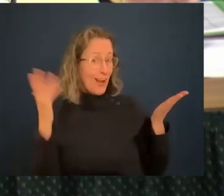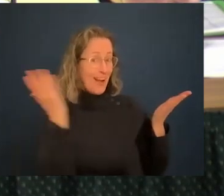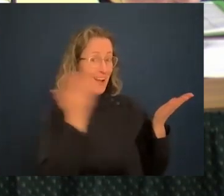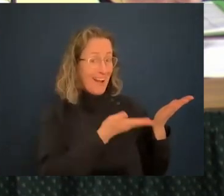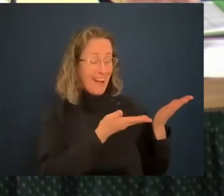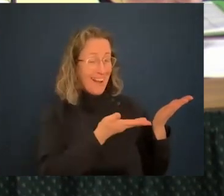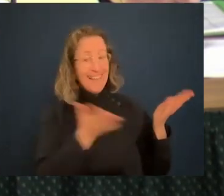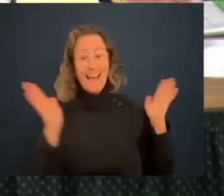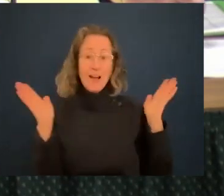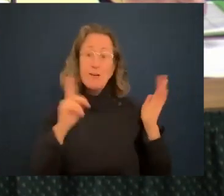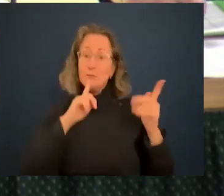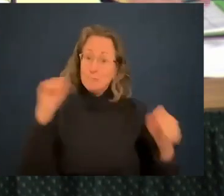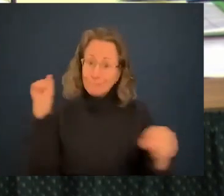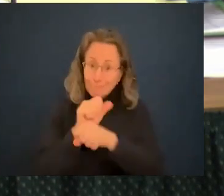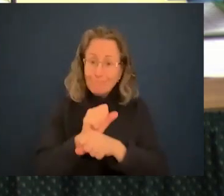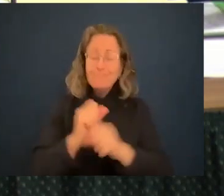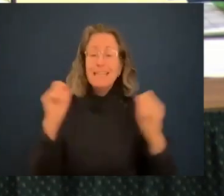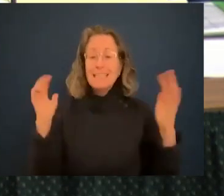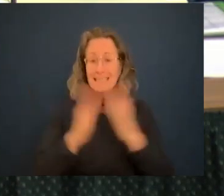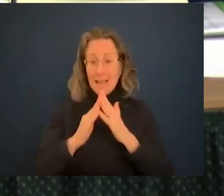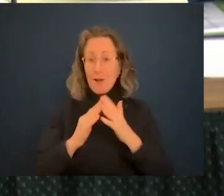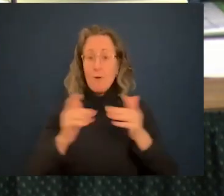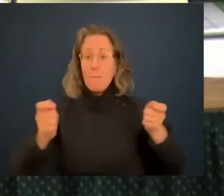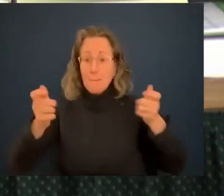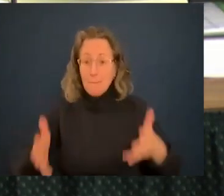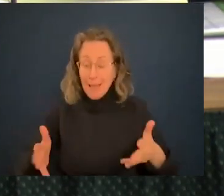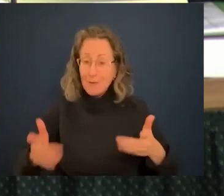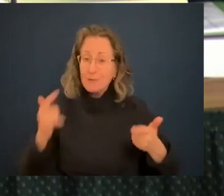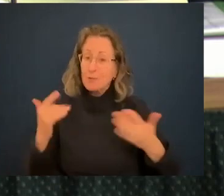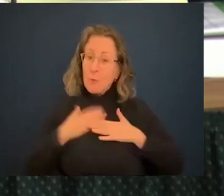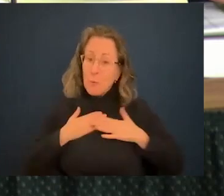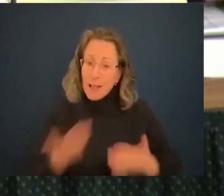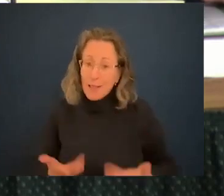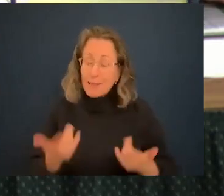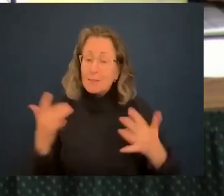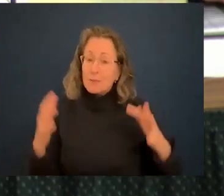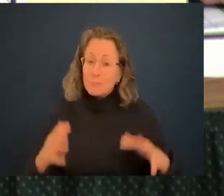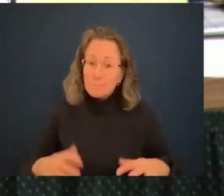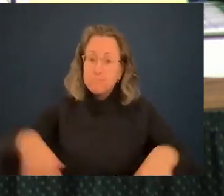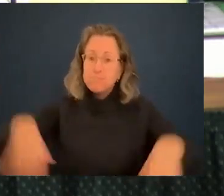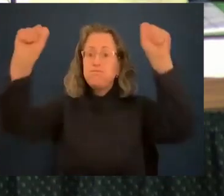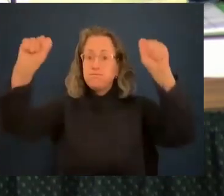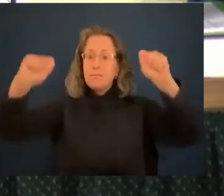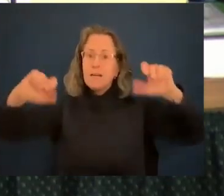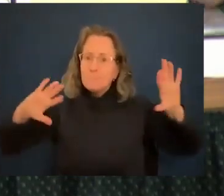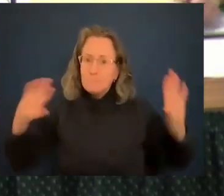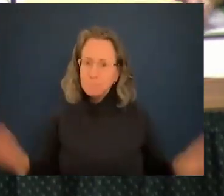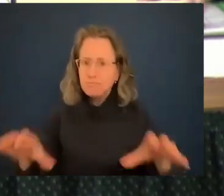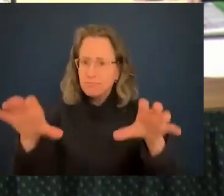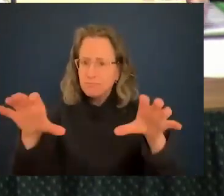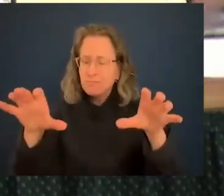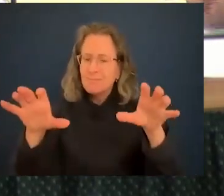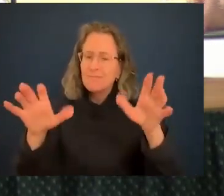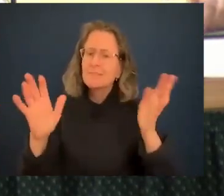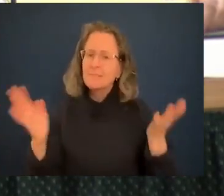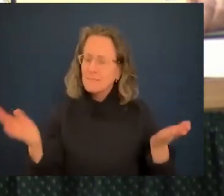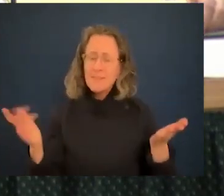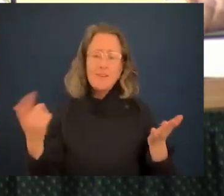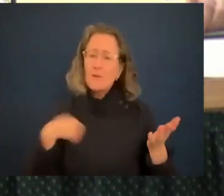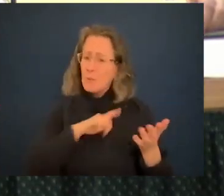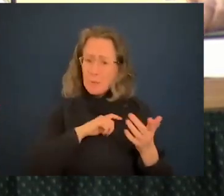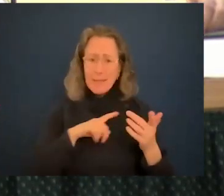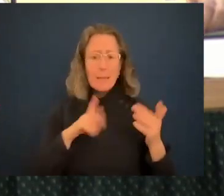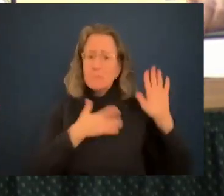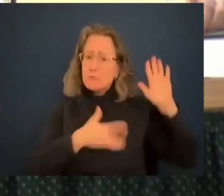willing to take this on at level and so you know we just need to keep our promises